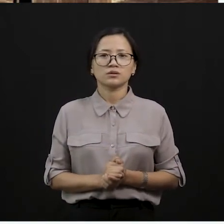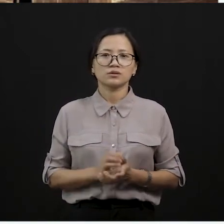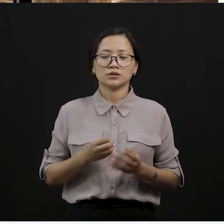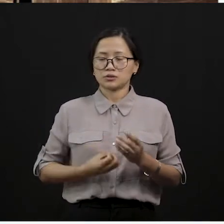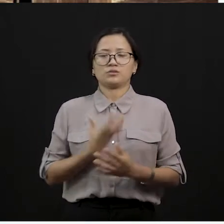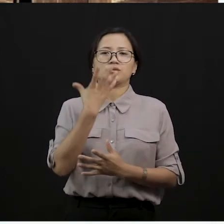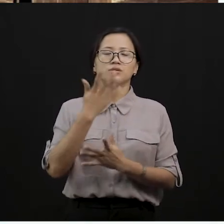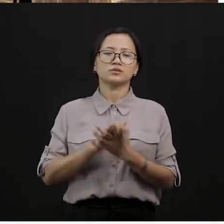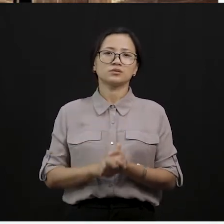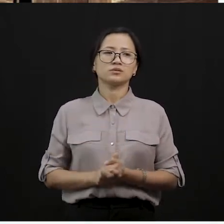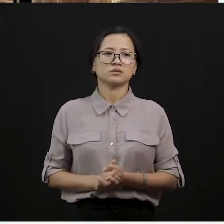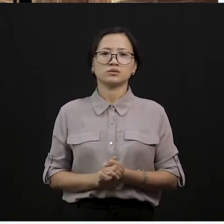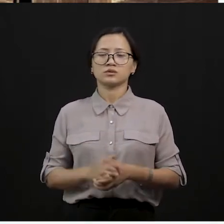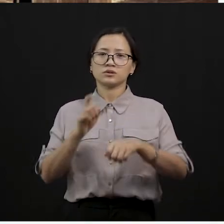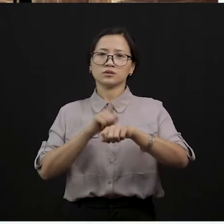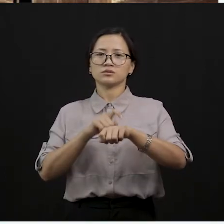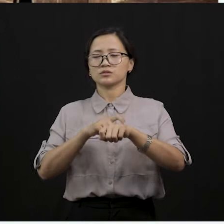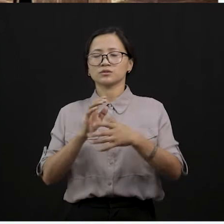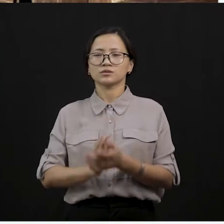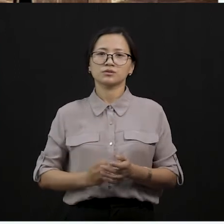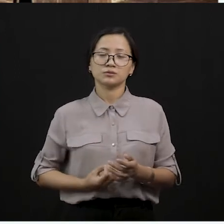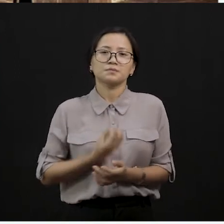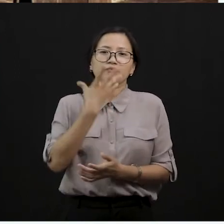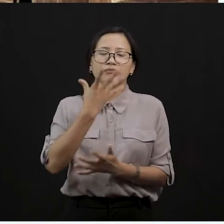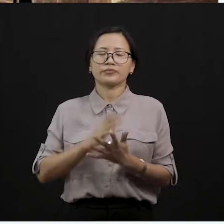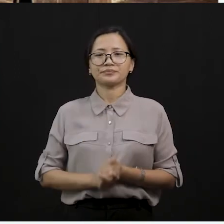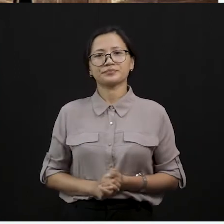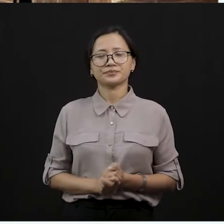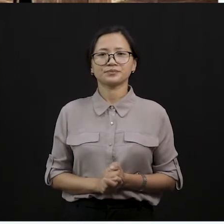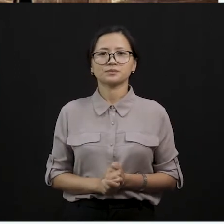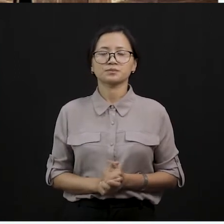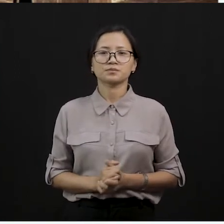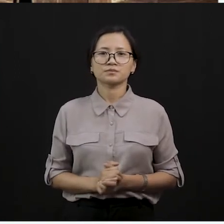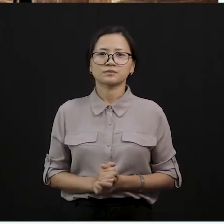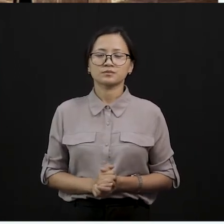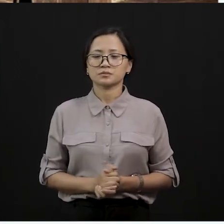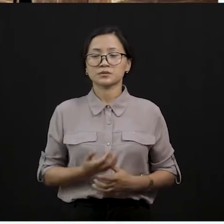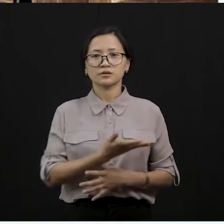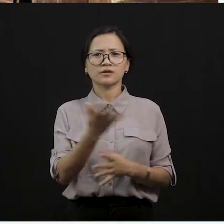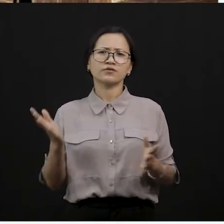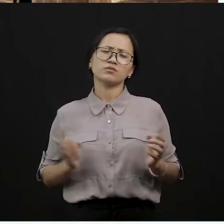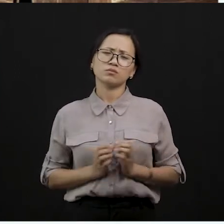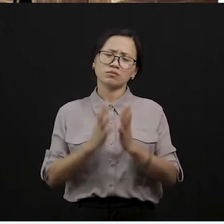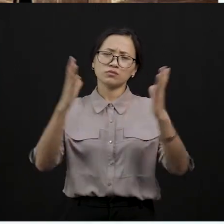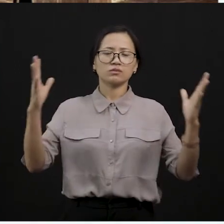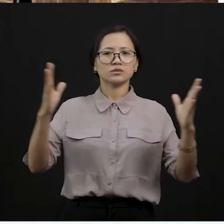hard. Now it's time to enjoy, right? Now they have enough